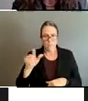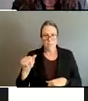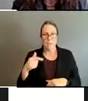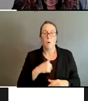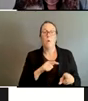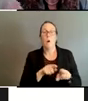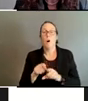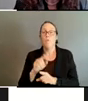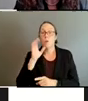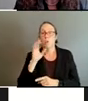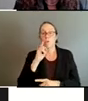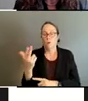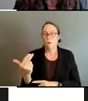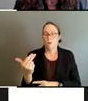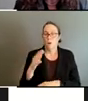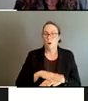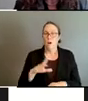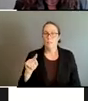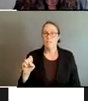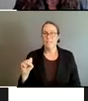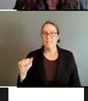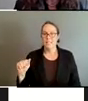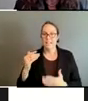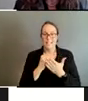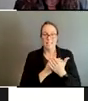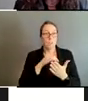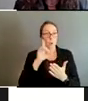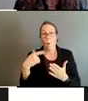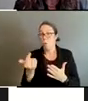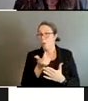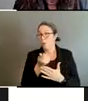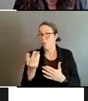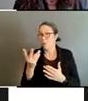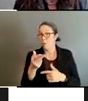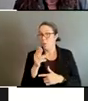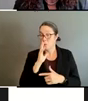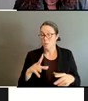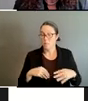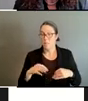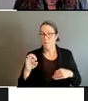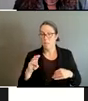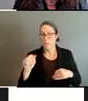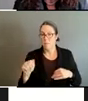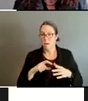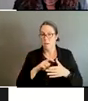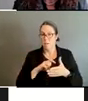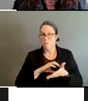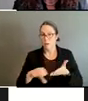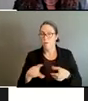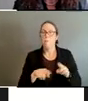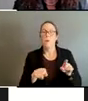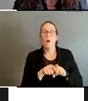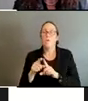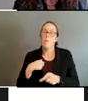on the TSA list, because there's only certain hotels that accept the FEMA payment, but also working with her on